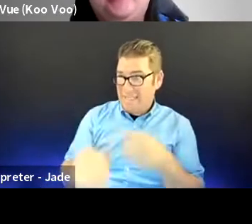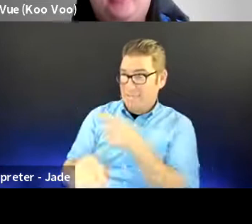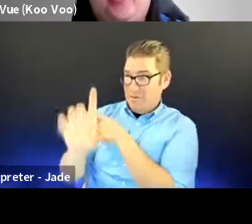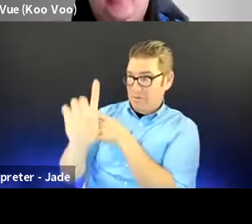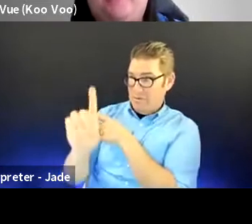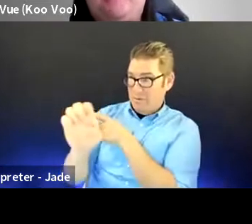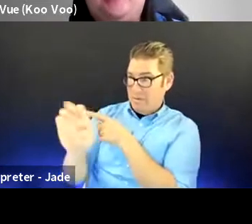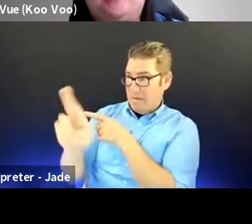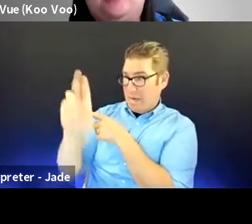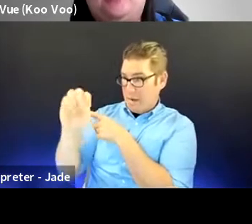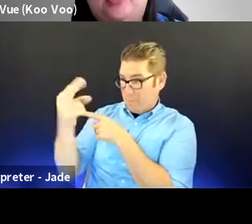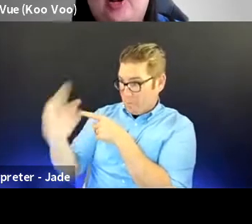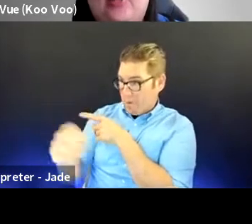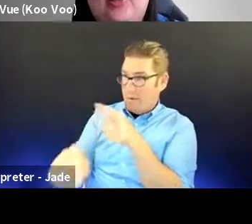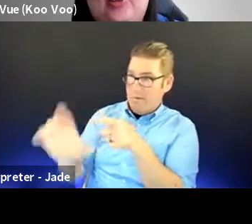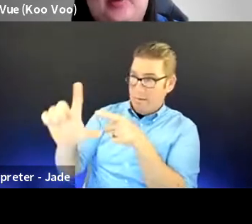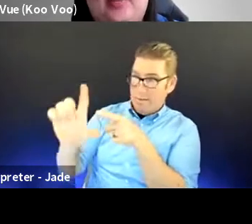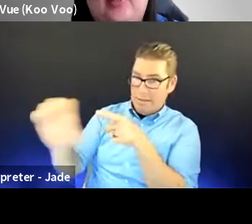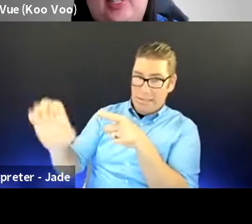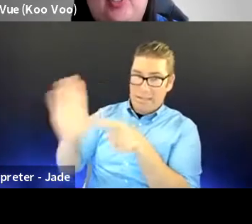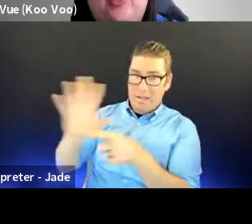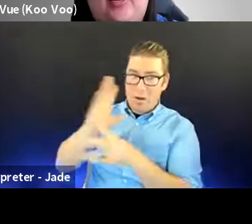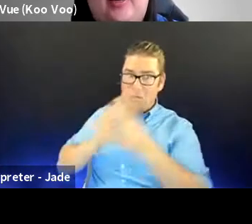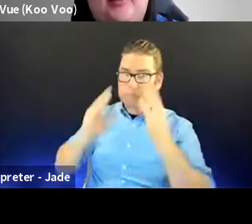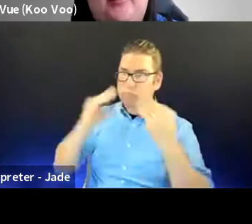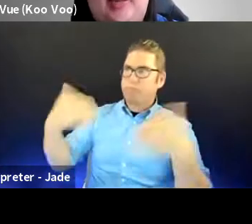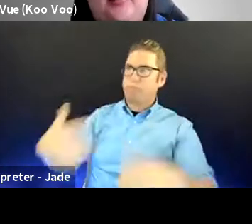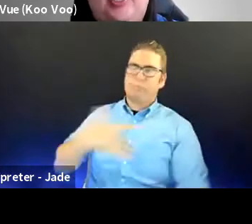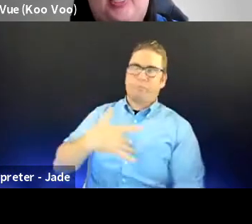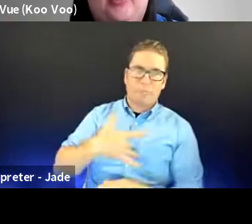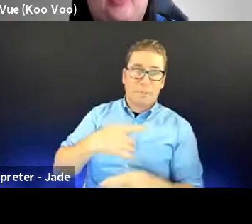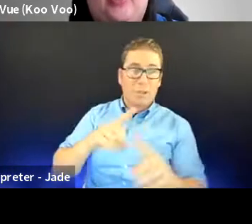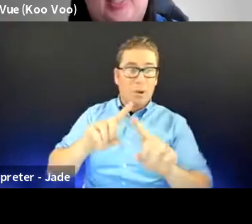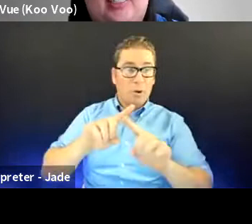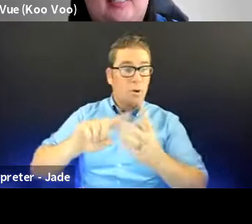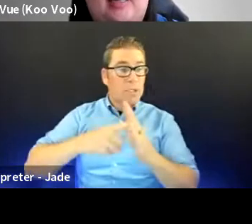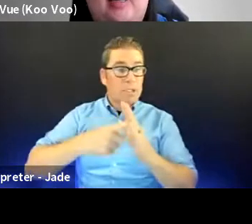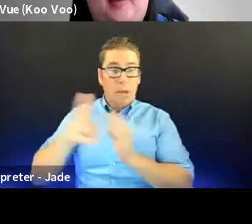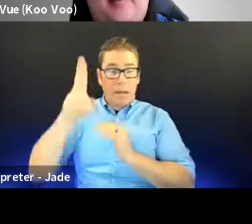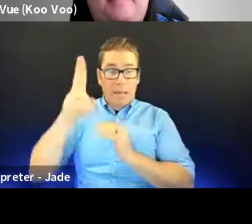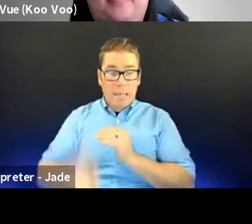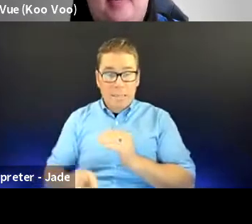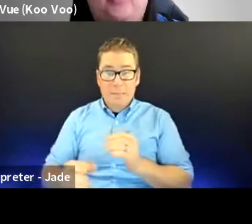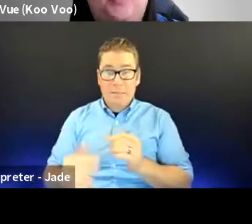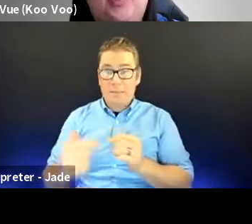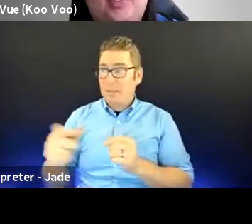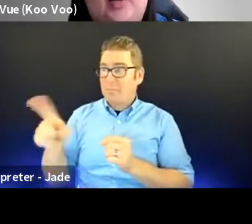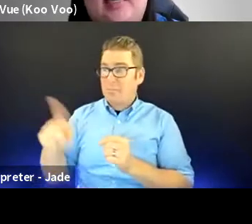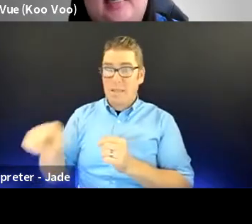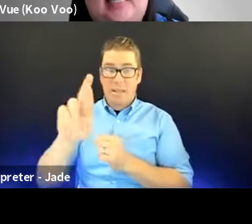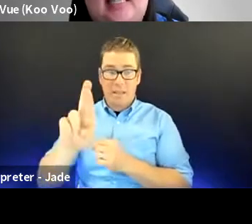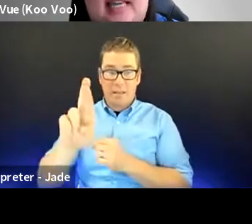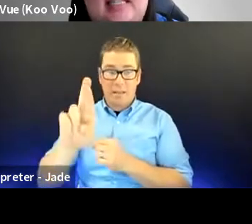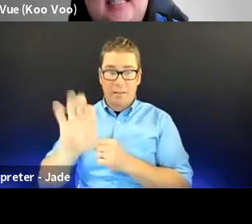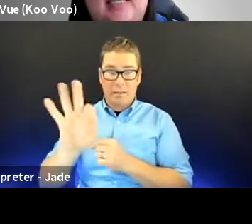experience. So to start off with a little bit of history, I'm a child of refugees. I was born in the